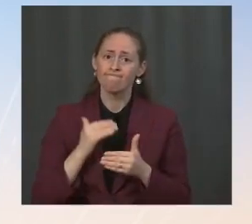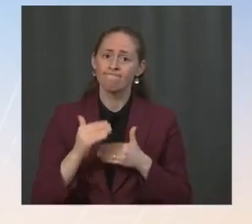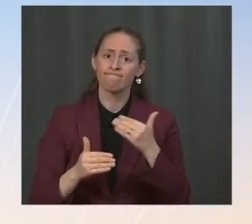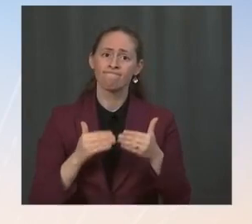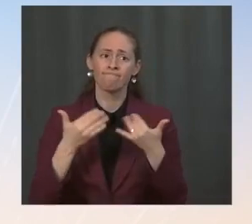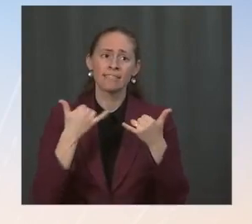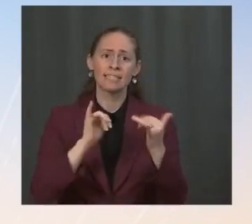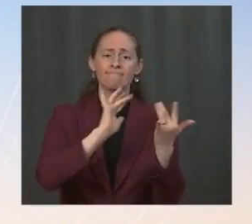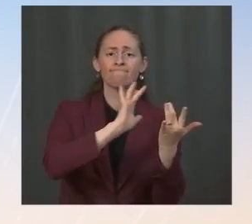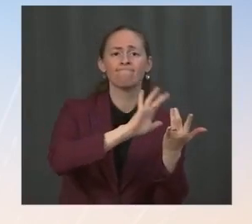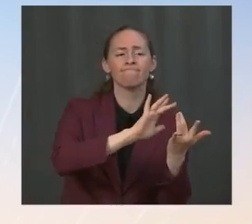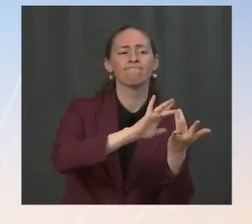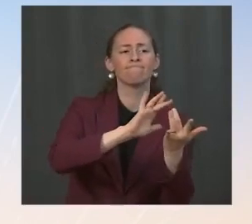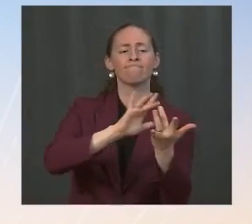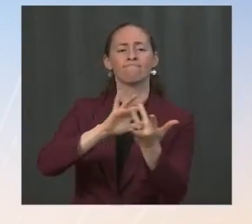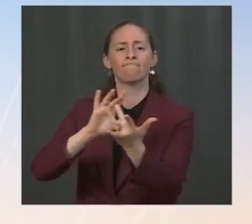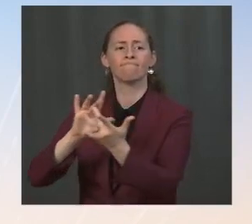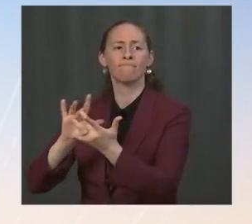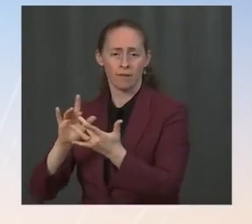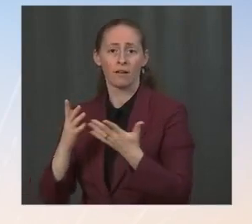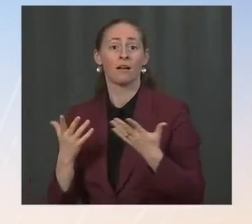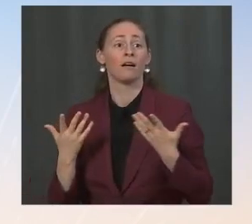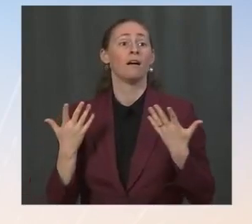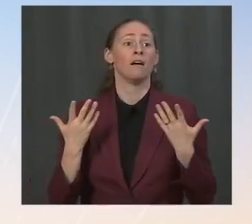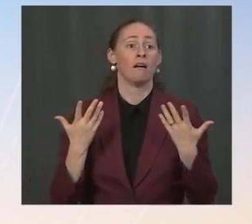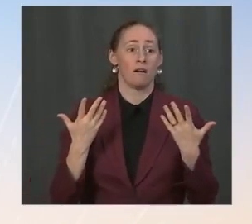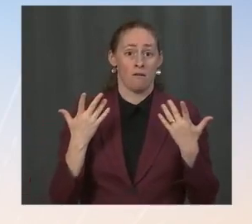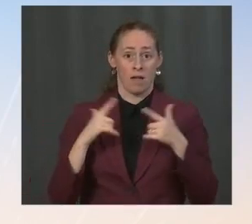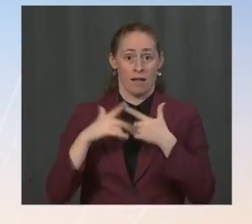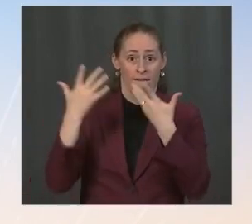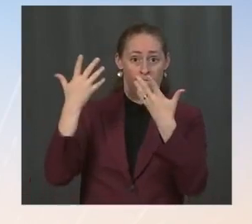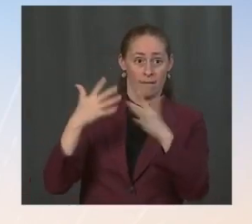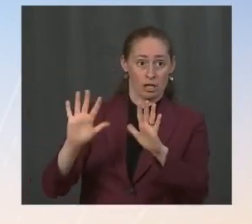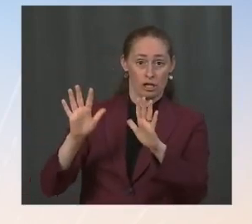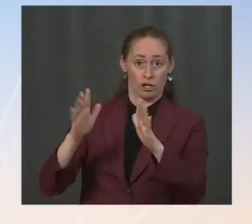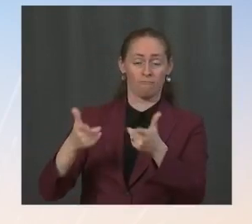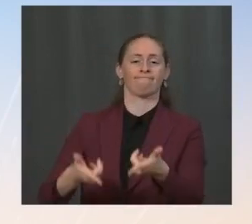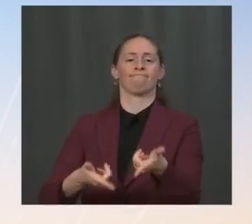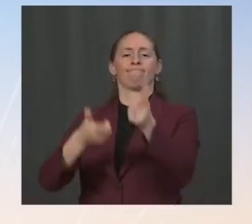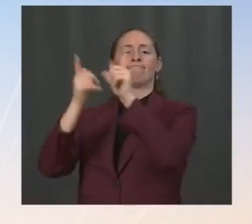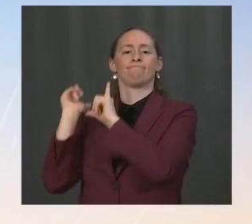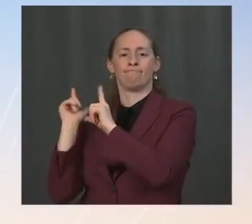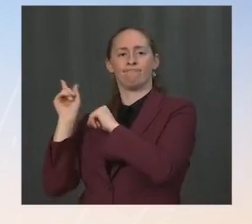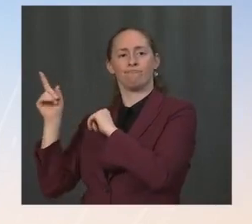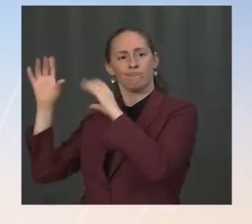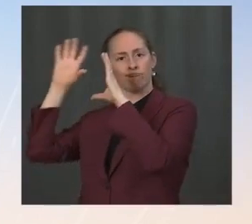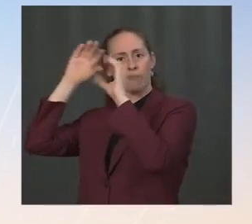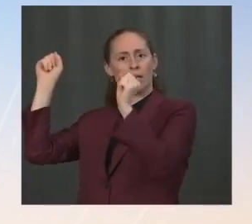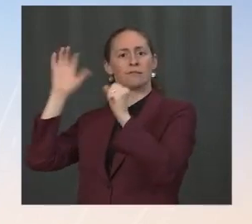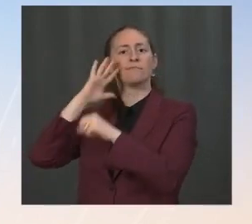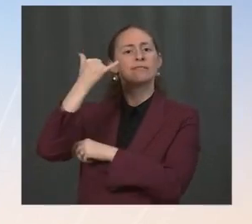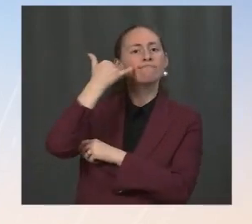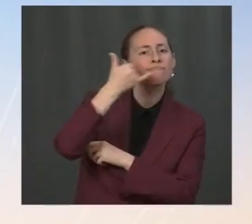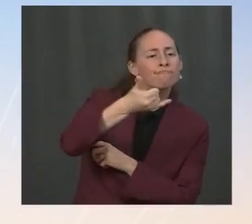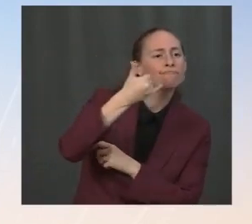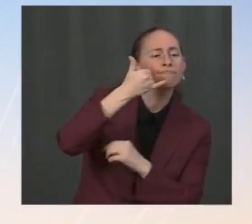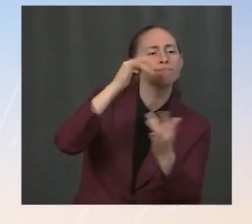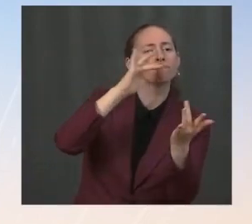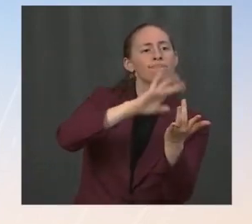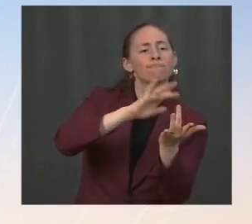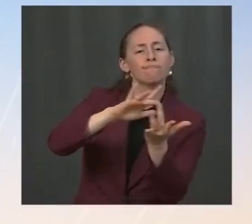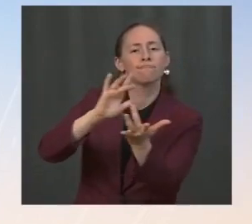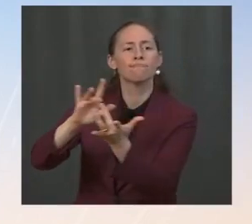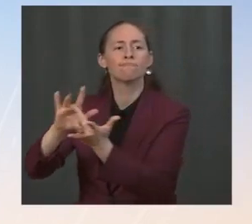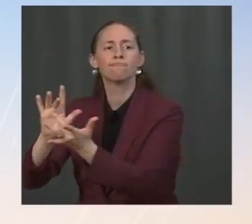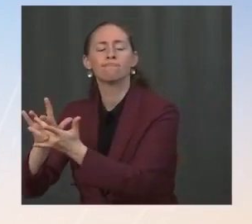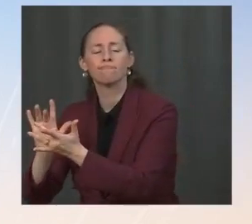the president would not make a call because that's the first step in the process. And then in terms of additional steps such as Dover, of course, he would